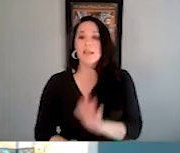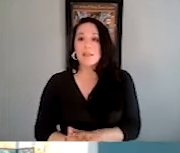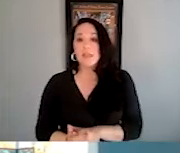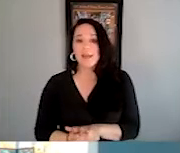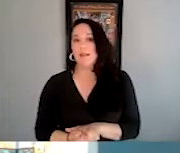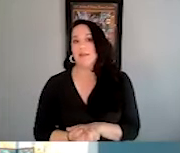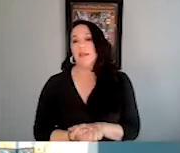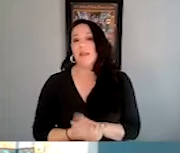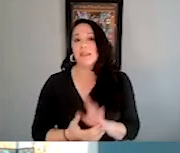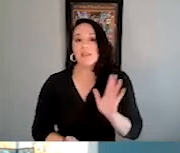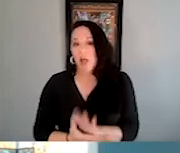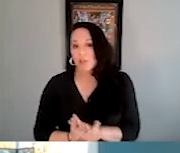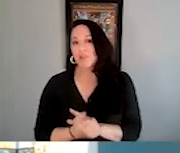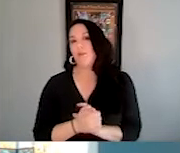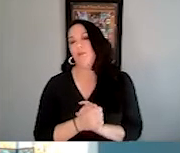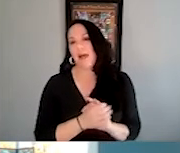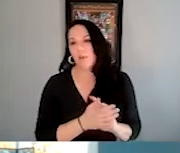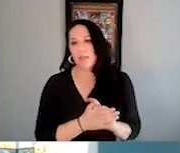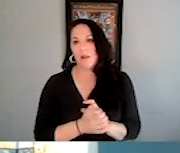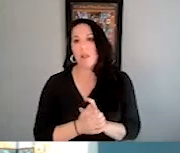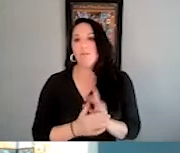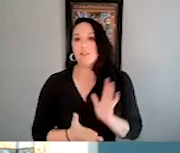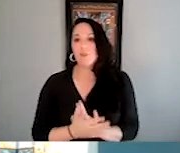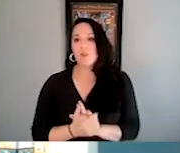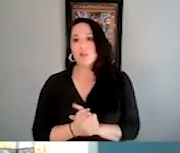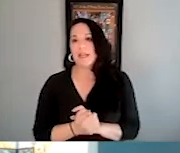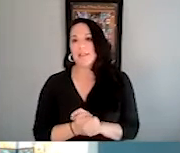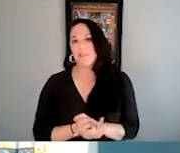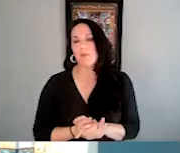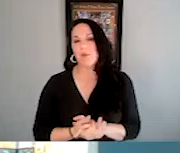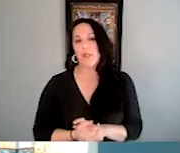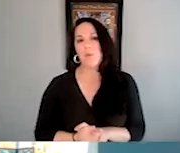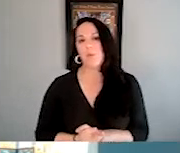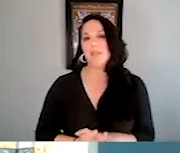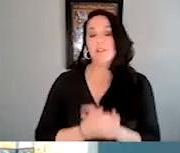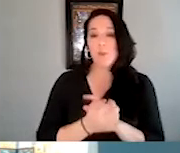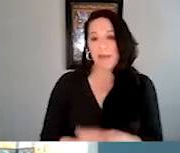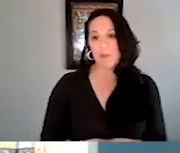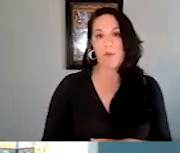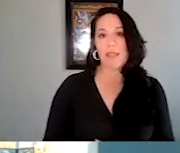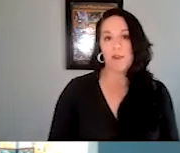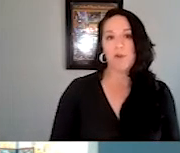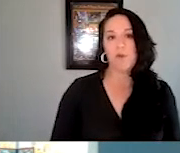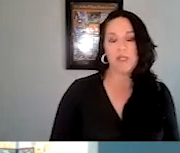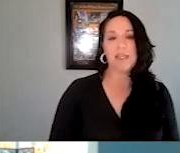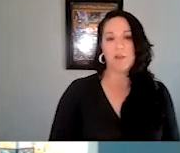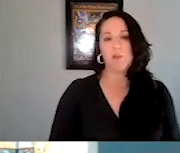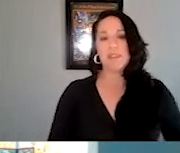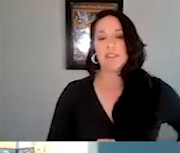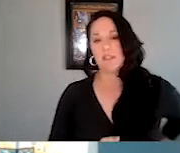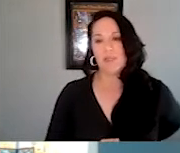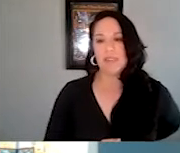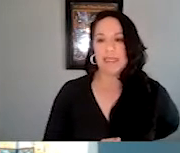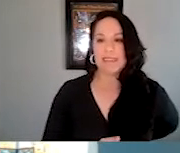scared, connect with CADCA. Talk to your local evaluator. Make sure you're connecting with someone who can help you with this, because you have people right here who could get